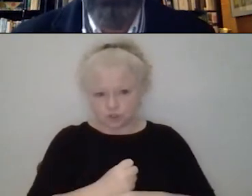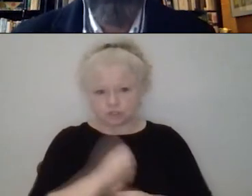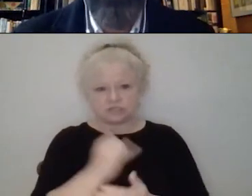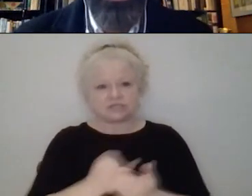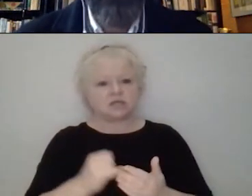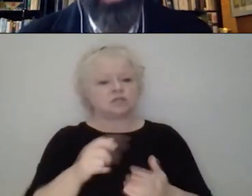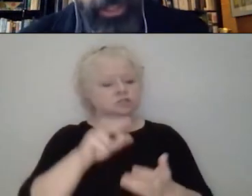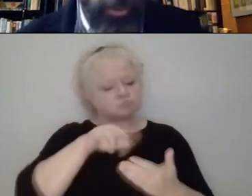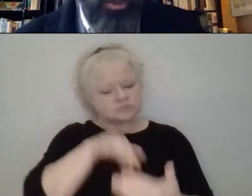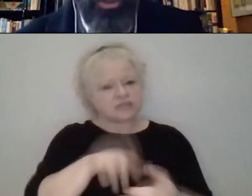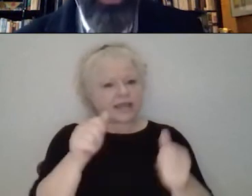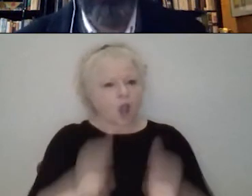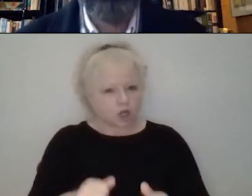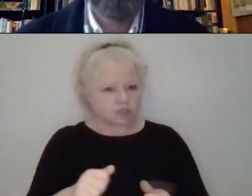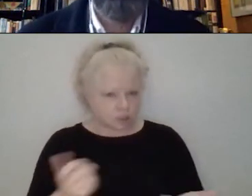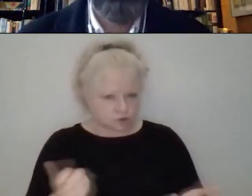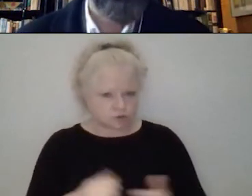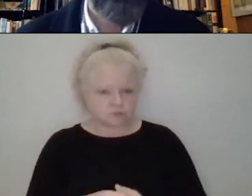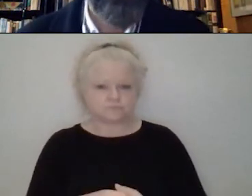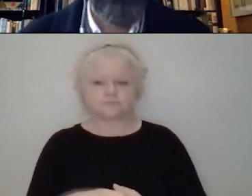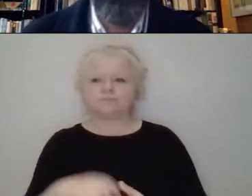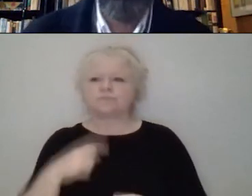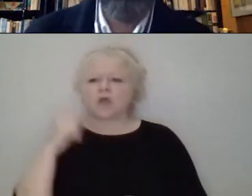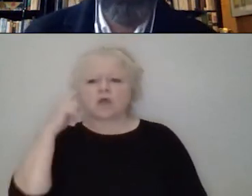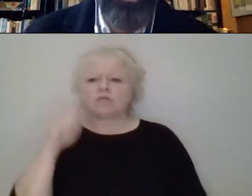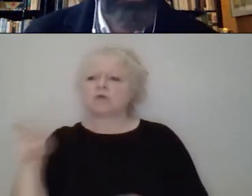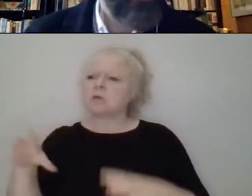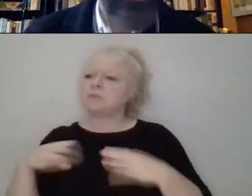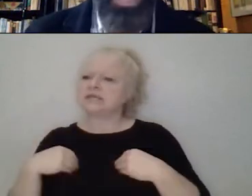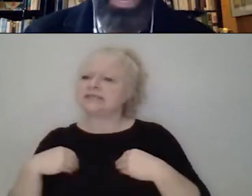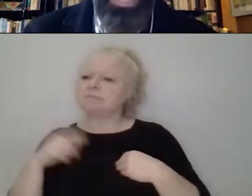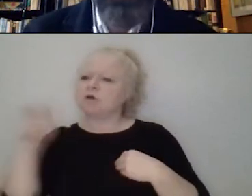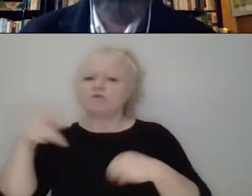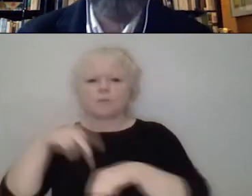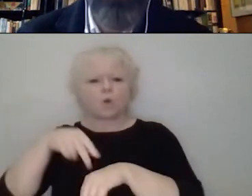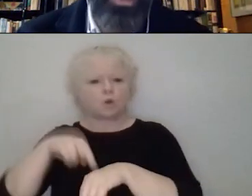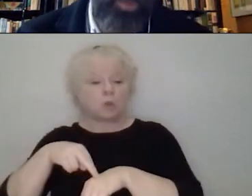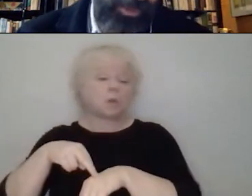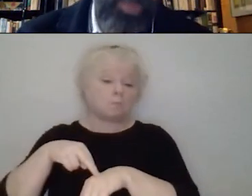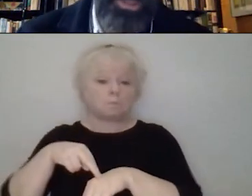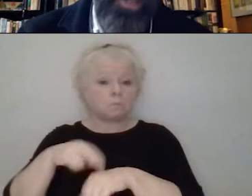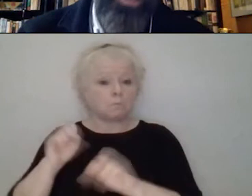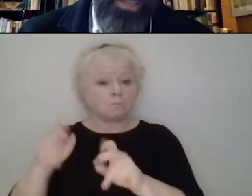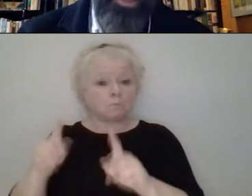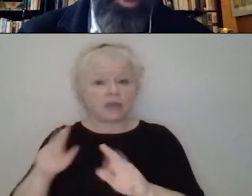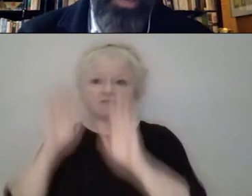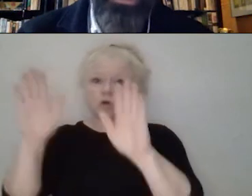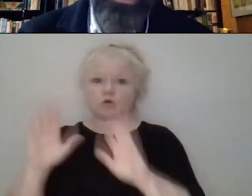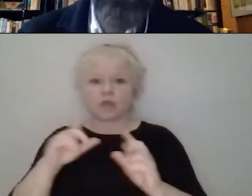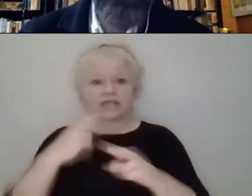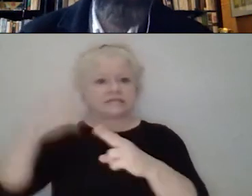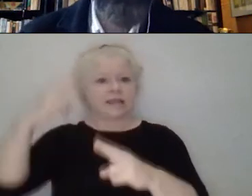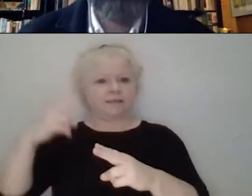But then after that, I was going to go to another place, and I got accepted into the University of Puerto Rico, which has an incredible reputation, the School